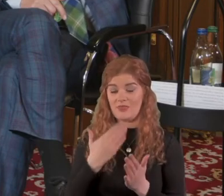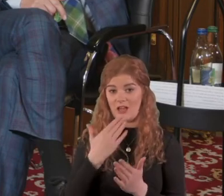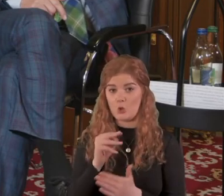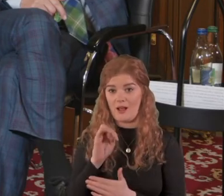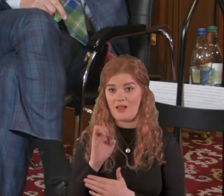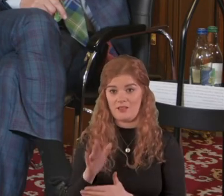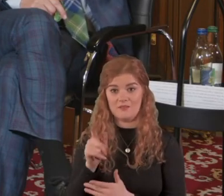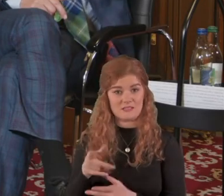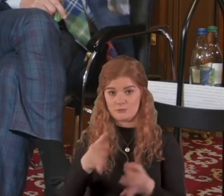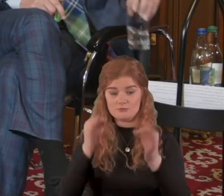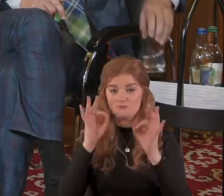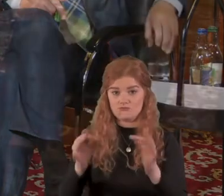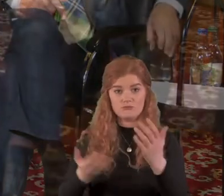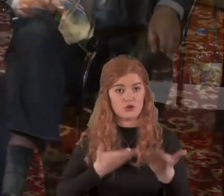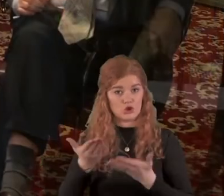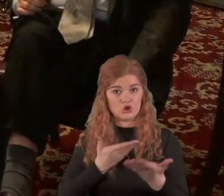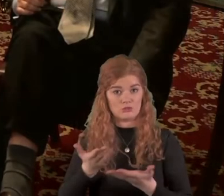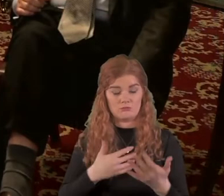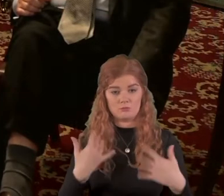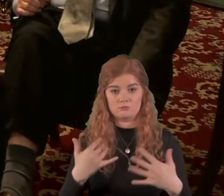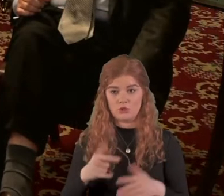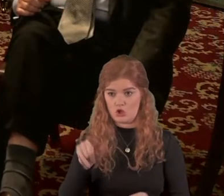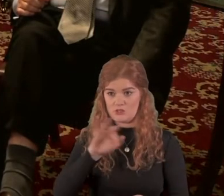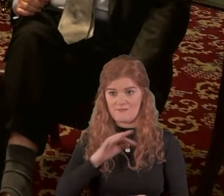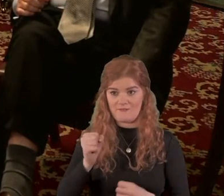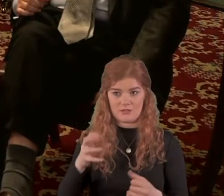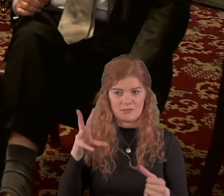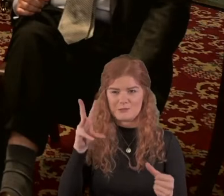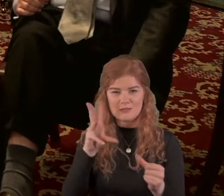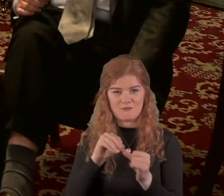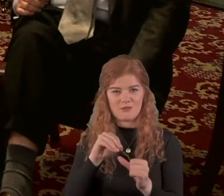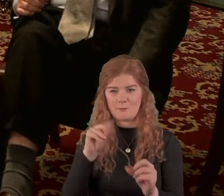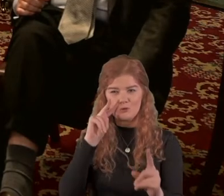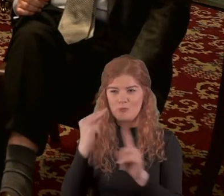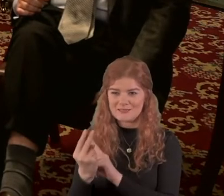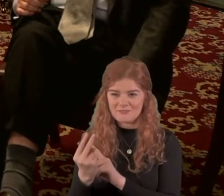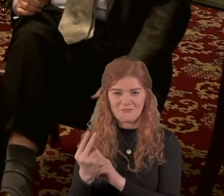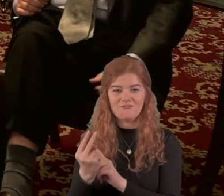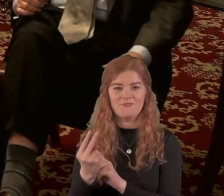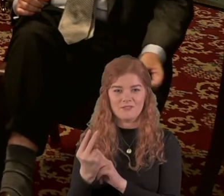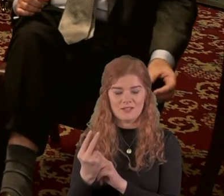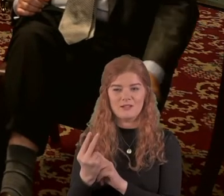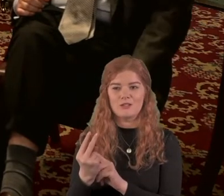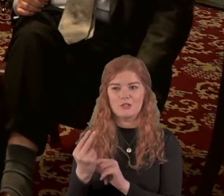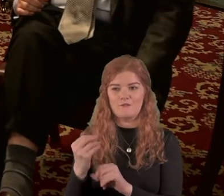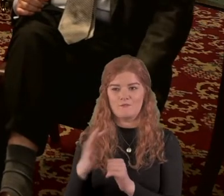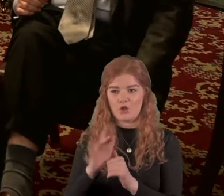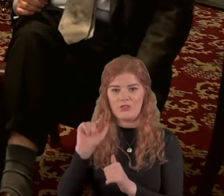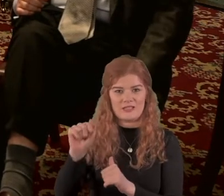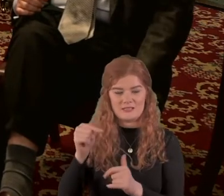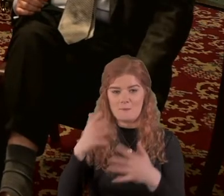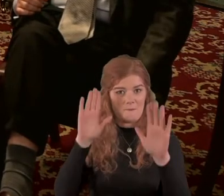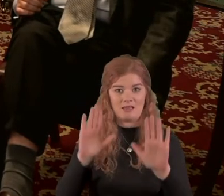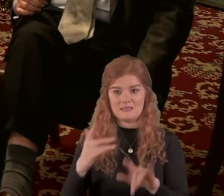been an absolutely fascinating discussion. You bring a very particular perspective to these